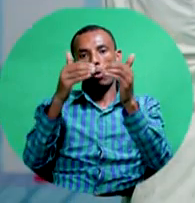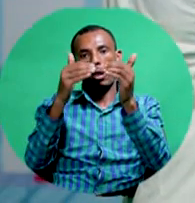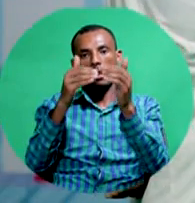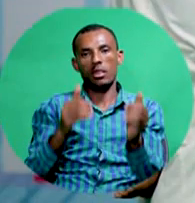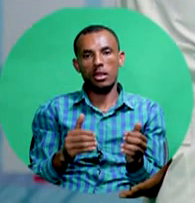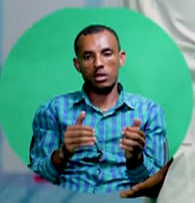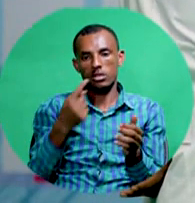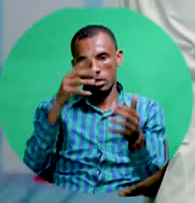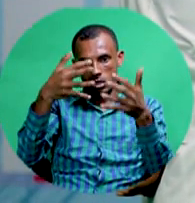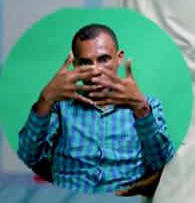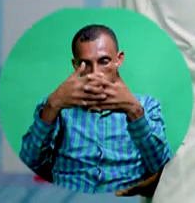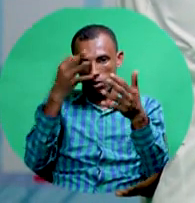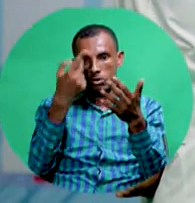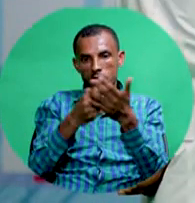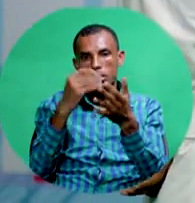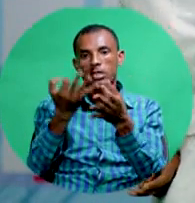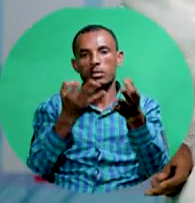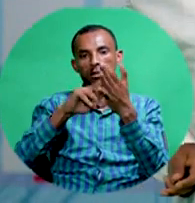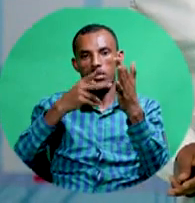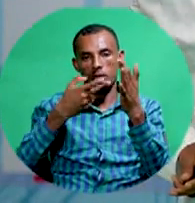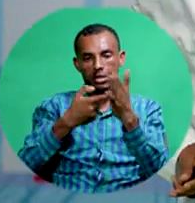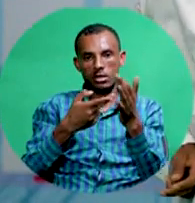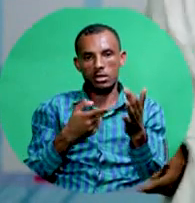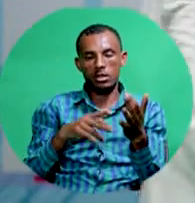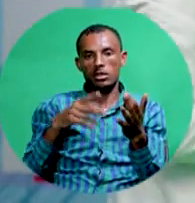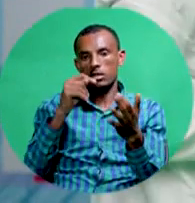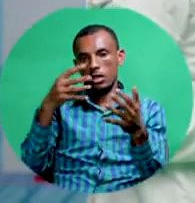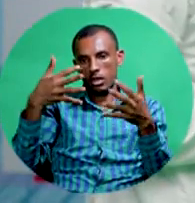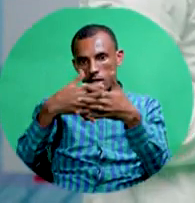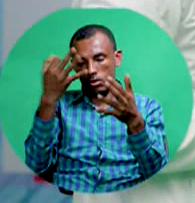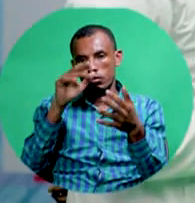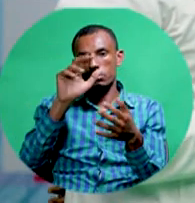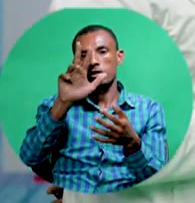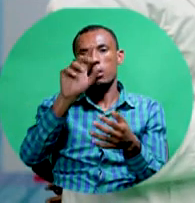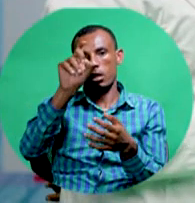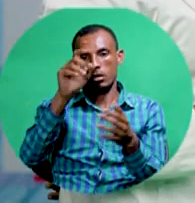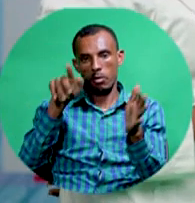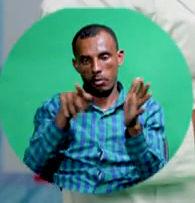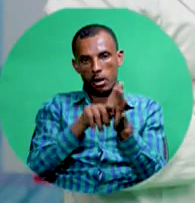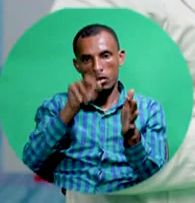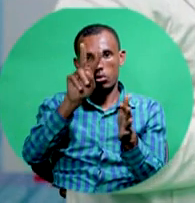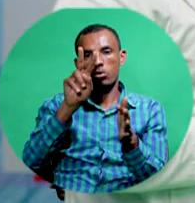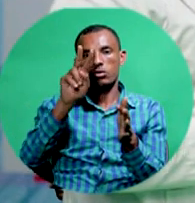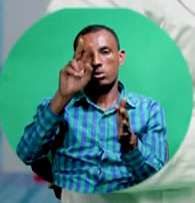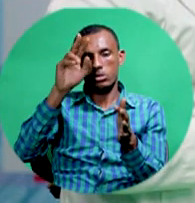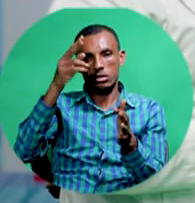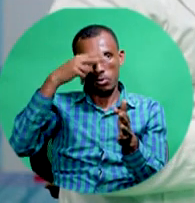Therefore, the integration of this expression means the integration of 3x minus 2 the power of 3 over